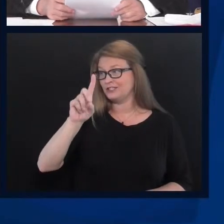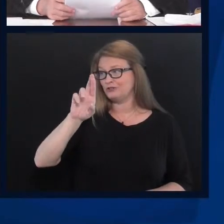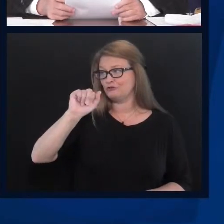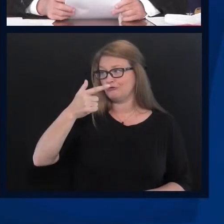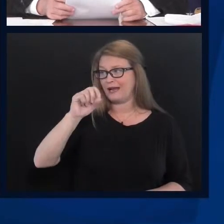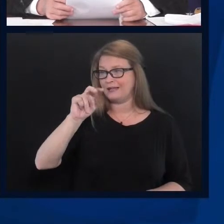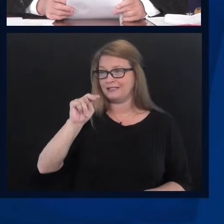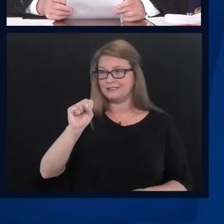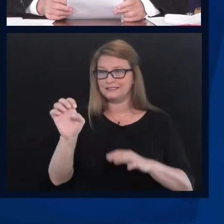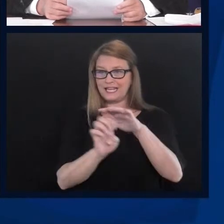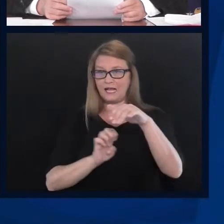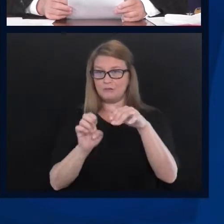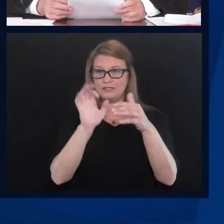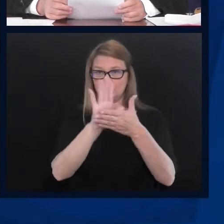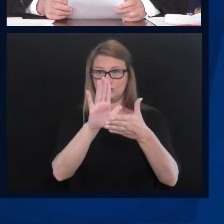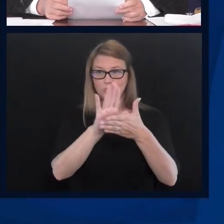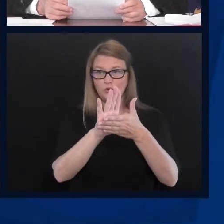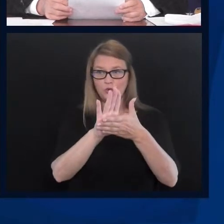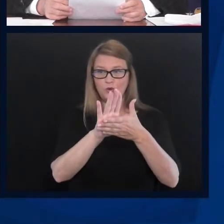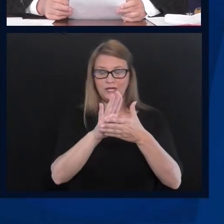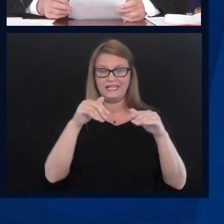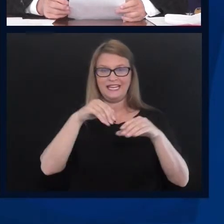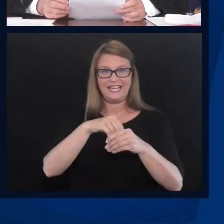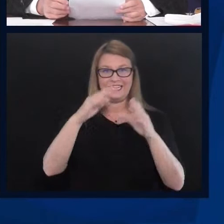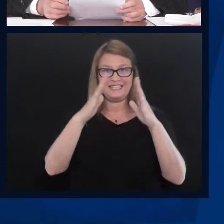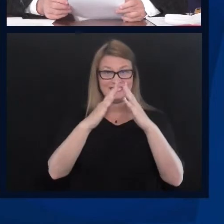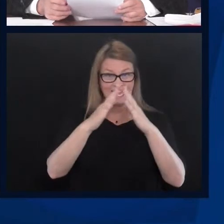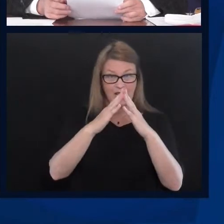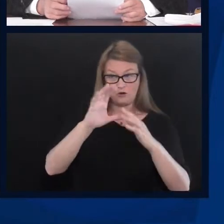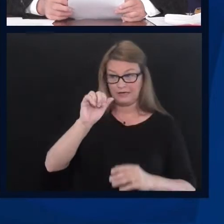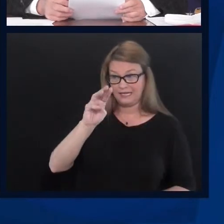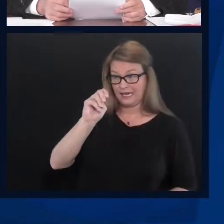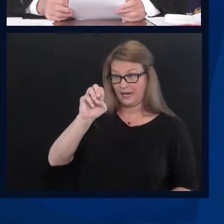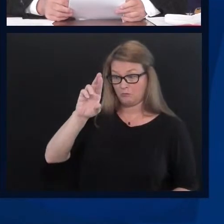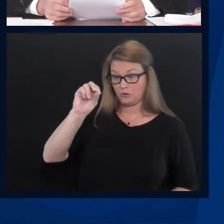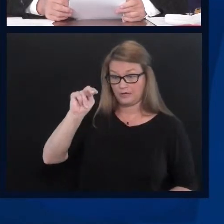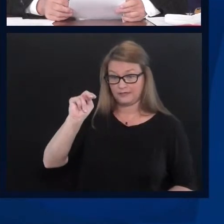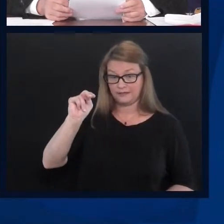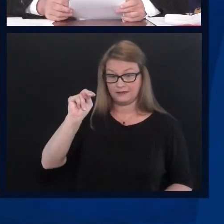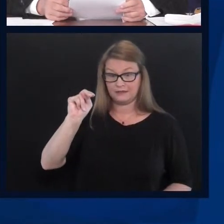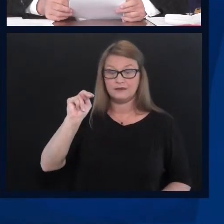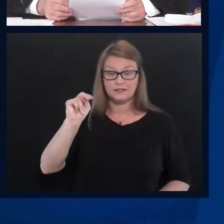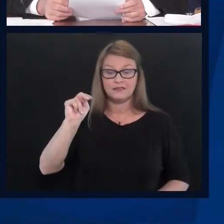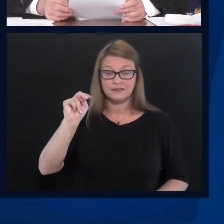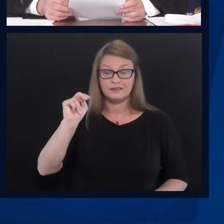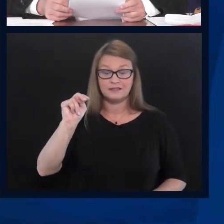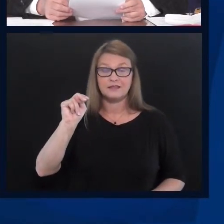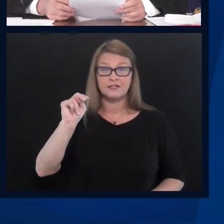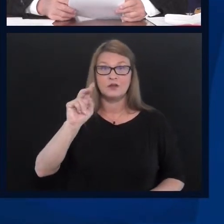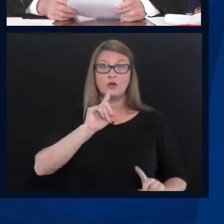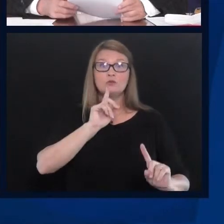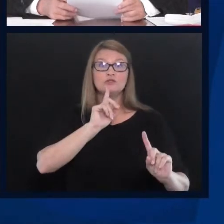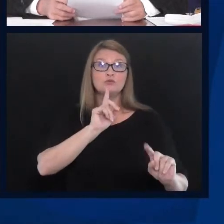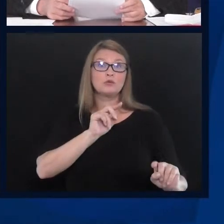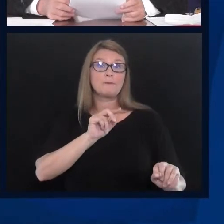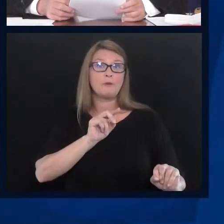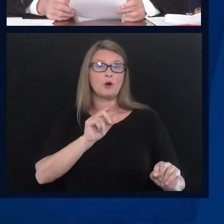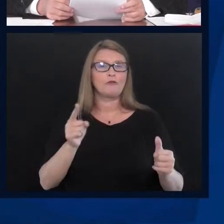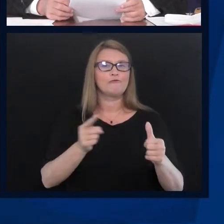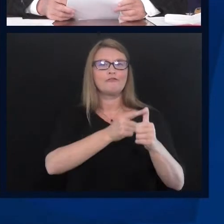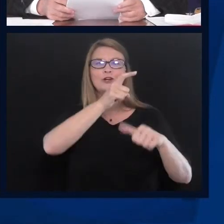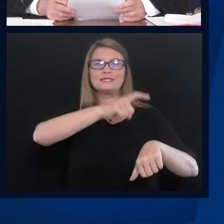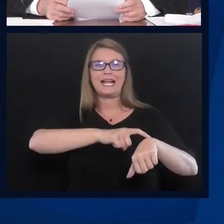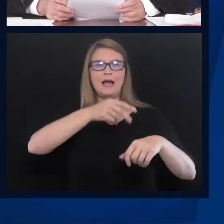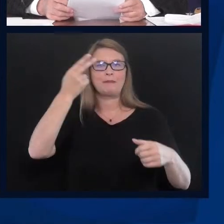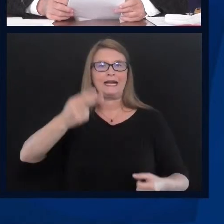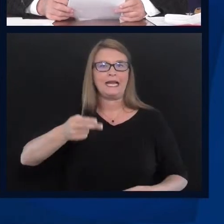Elementary School and the town of Cameron, I think that it was reported to me the first time in